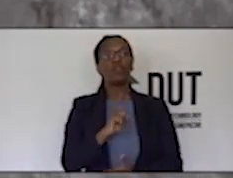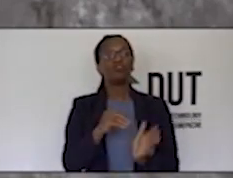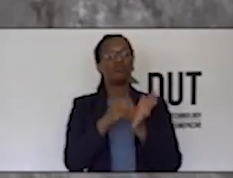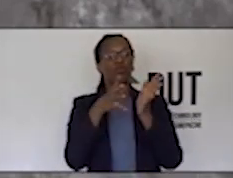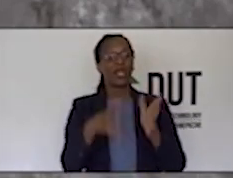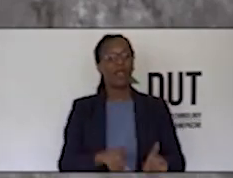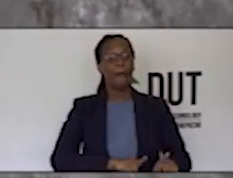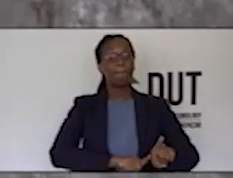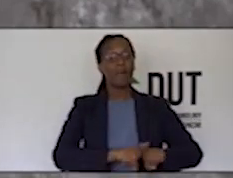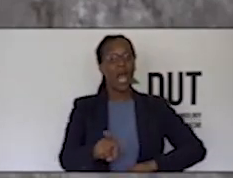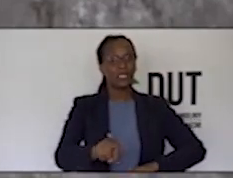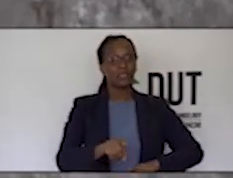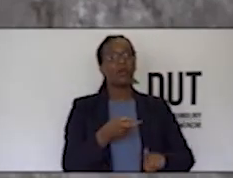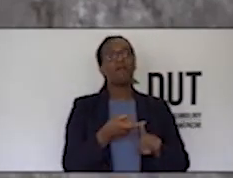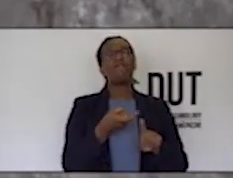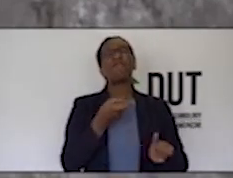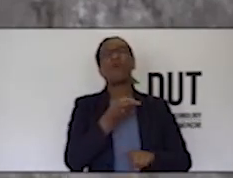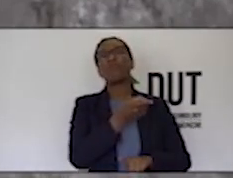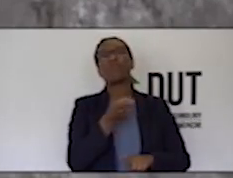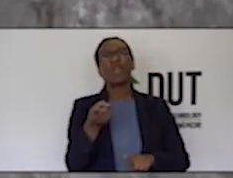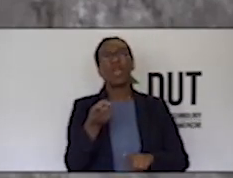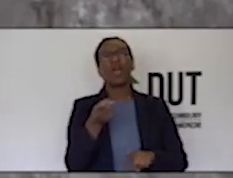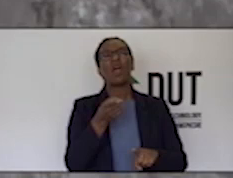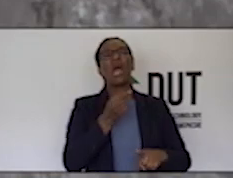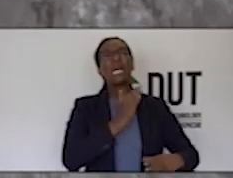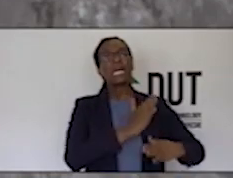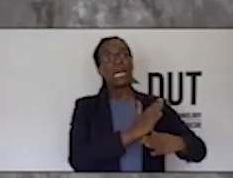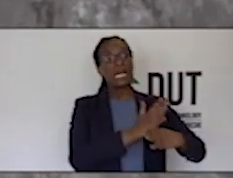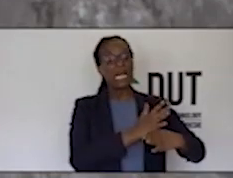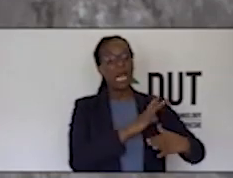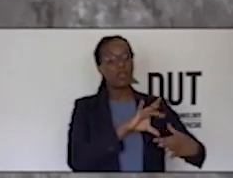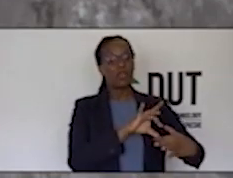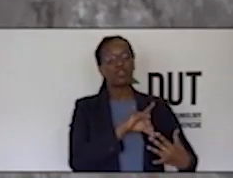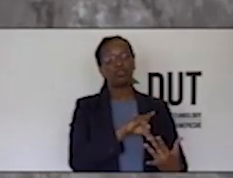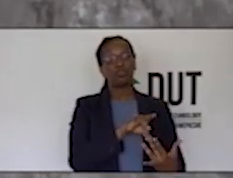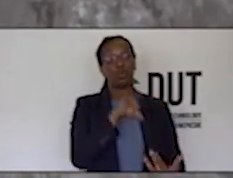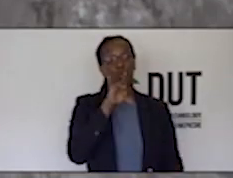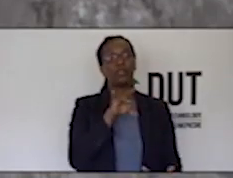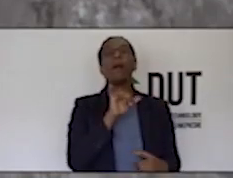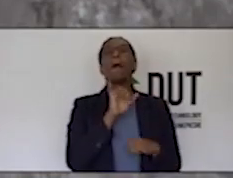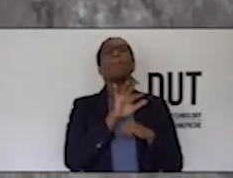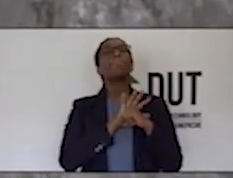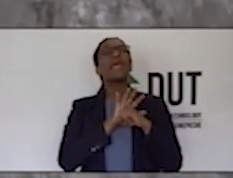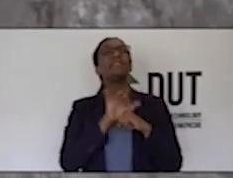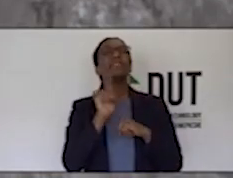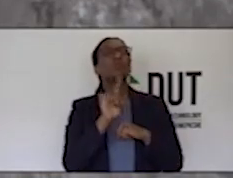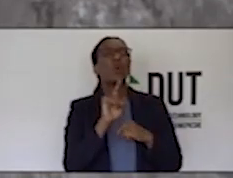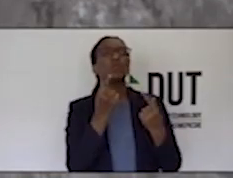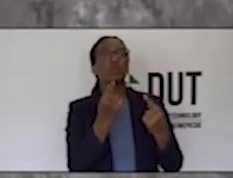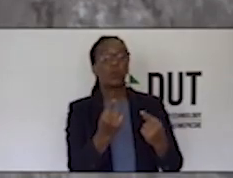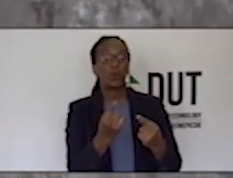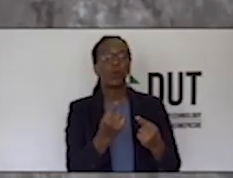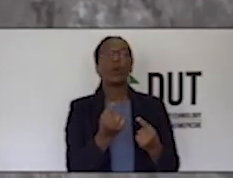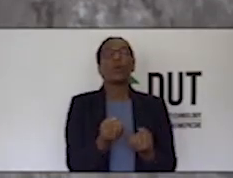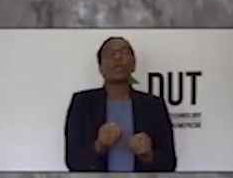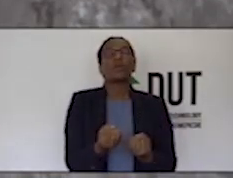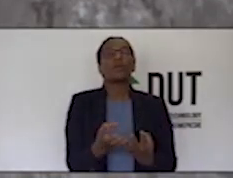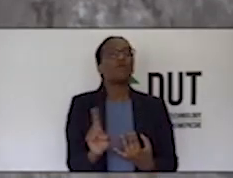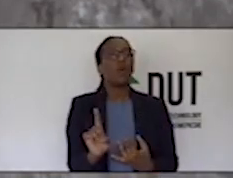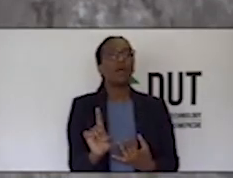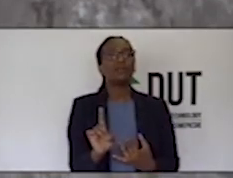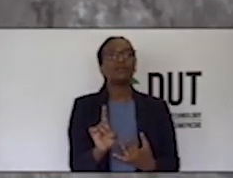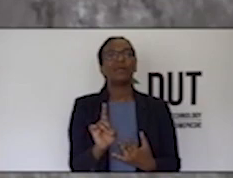and graduate from that particular career that they have chosen. So basically, we also offer